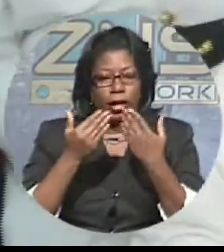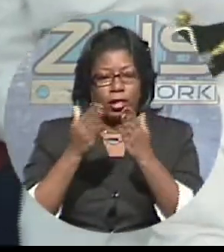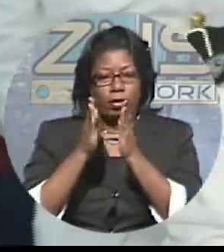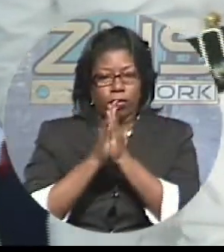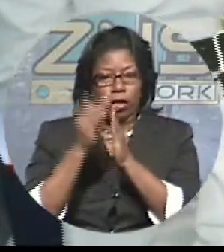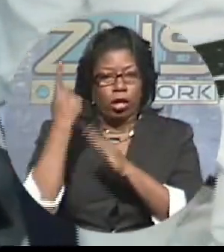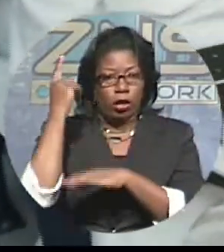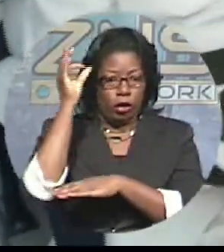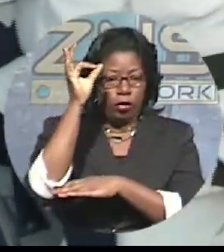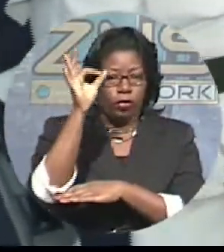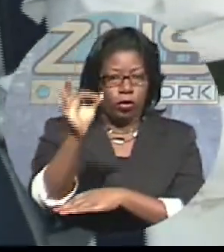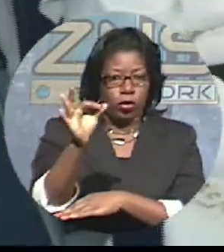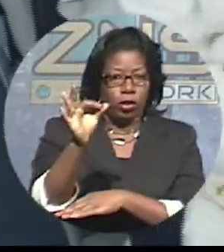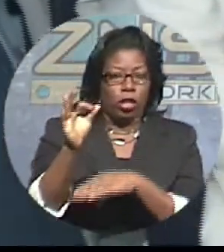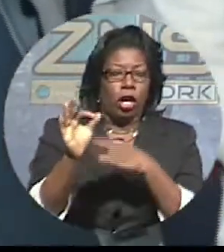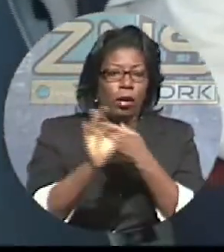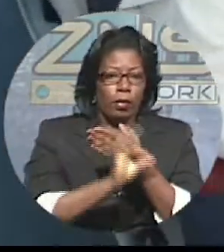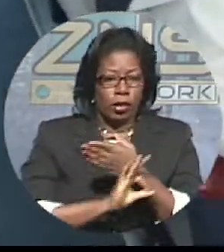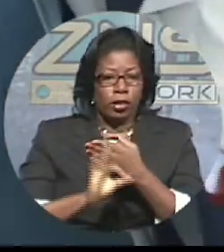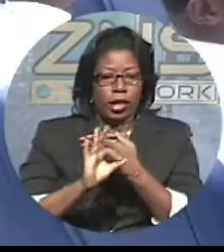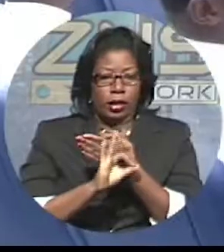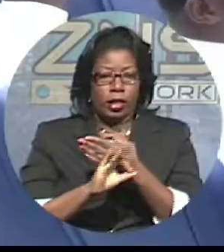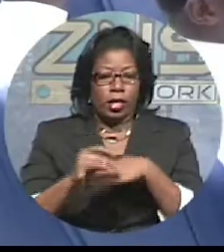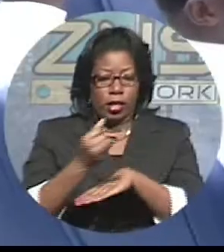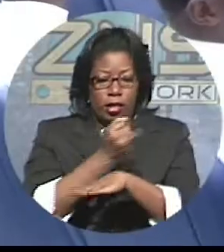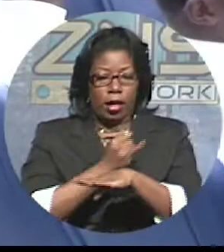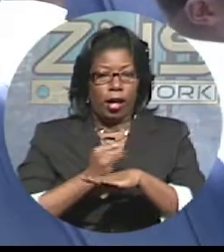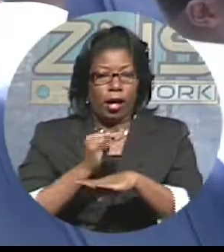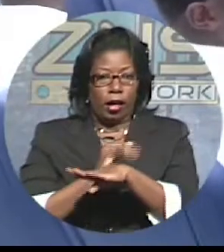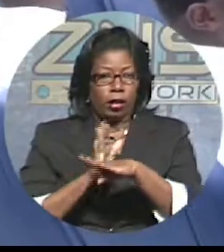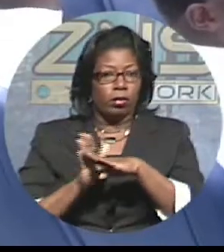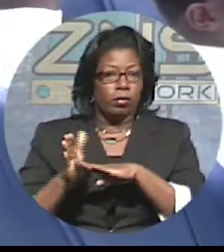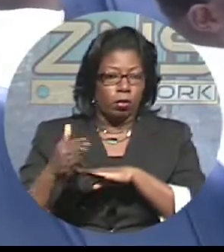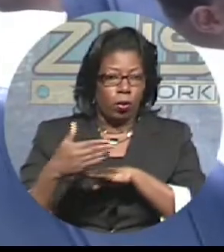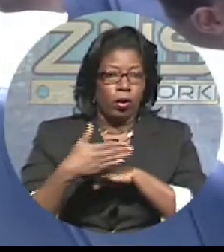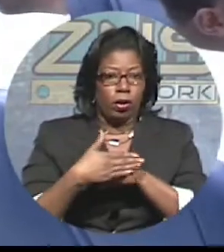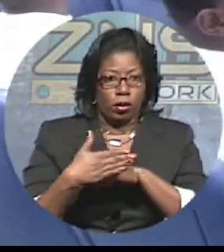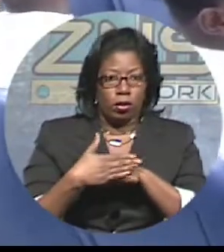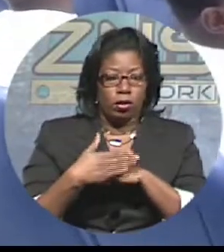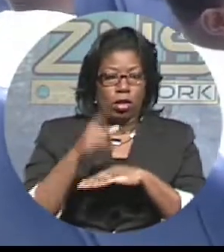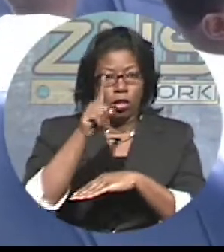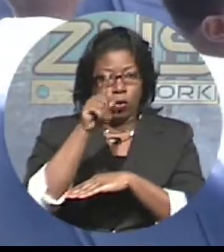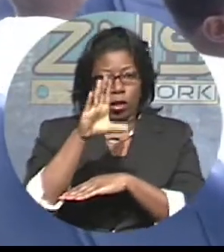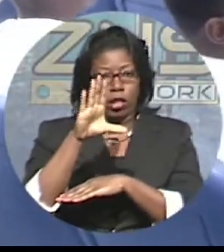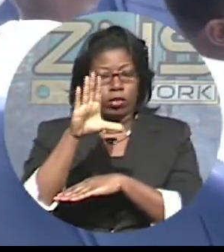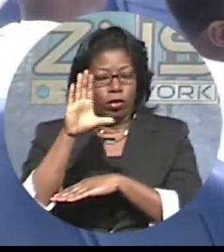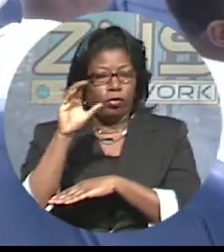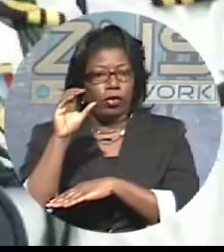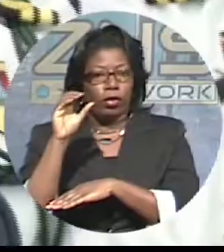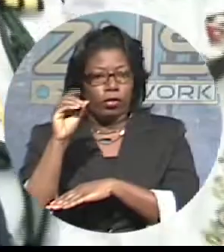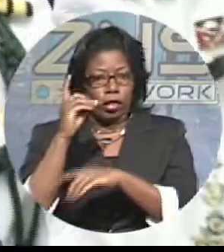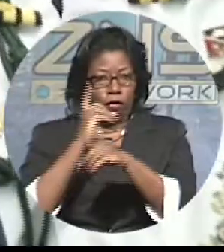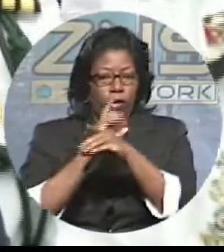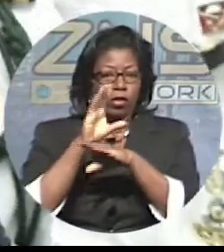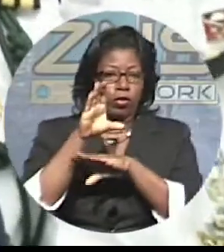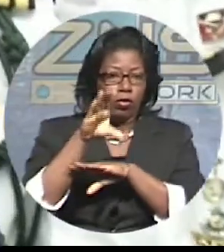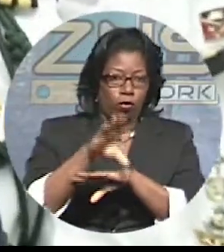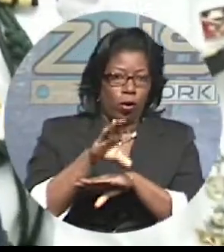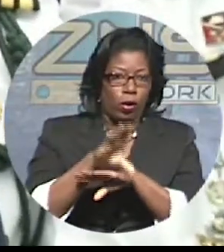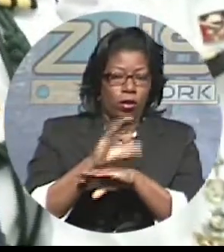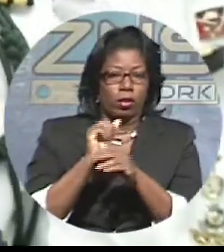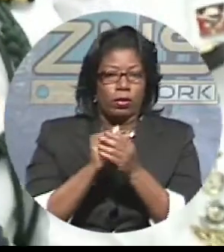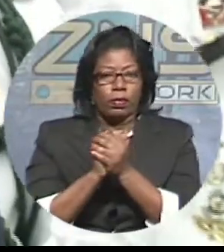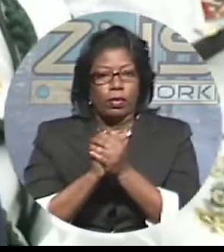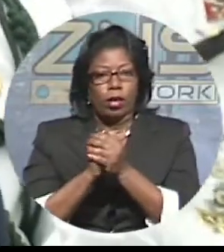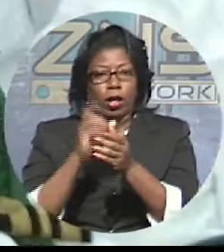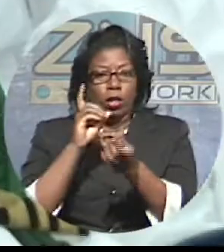Protecting the country's borders is the primary goal of all 1,154 Defense Force officers. And National Security Minister Dr. Bernard